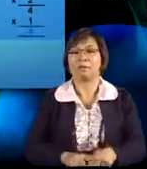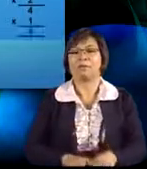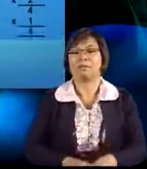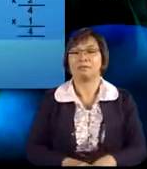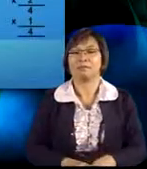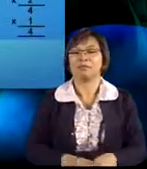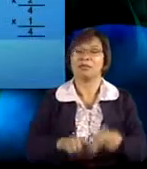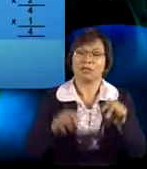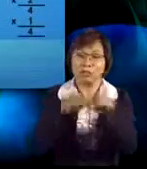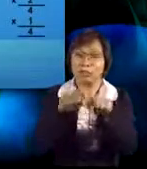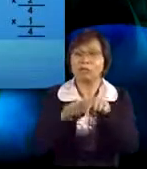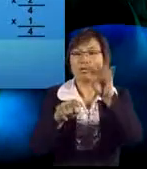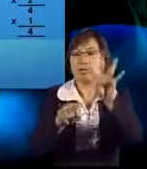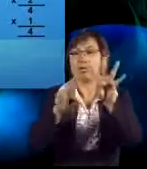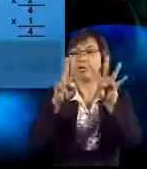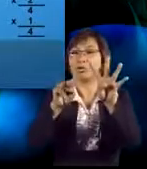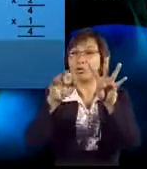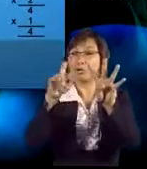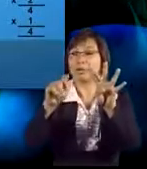to 4 unit cubes.